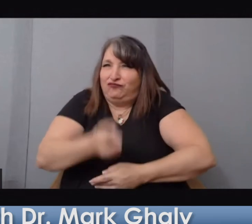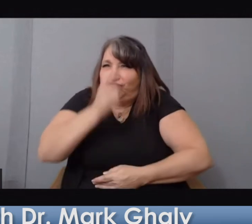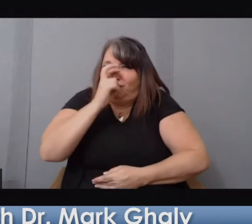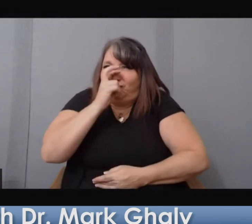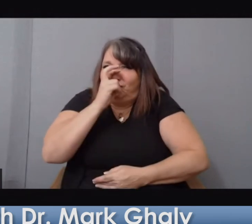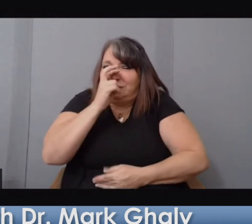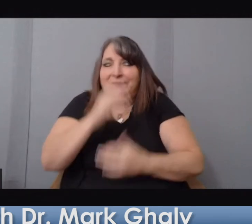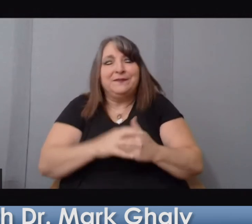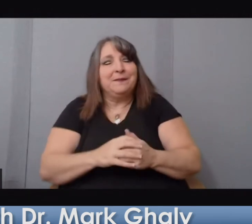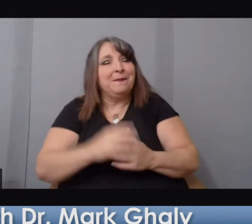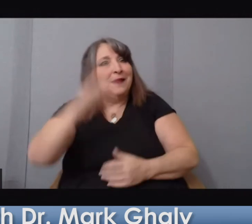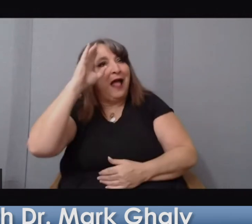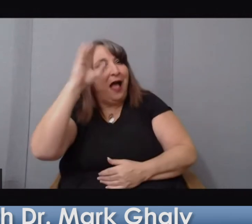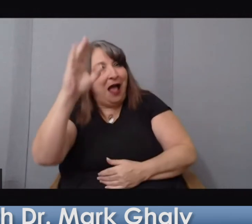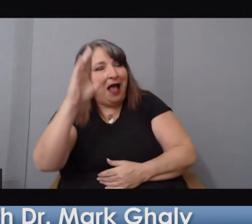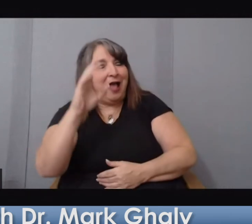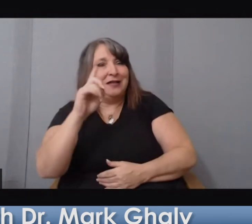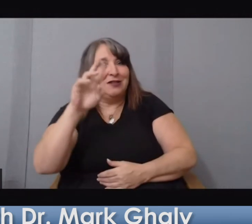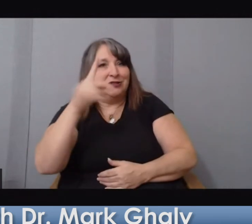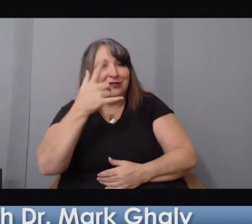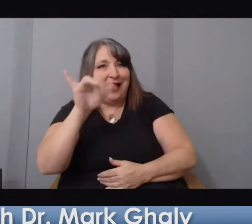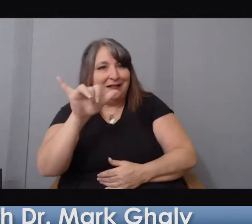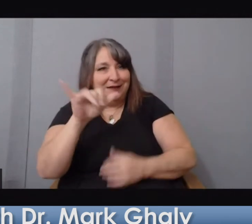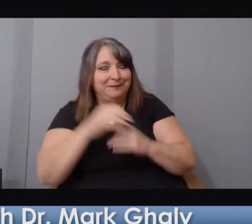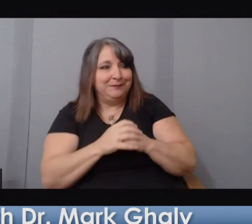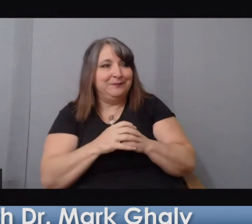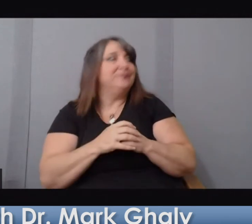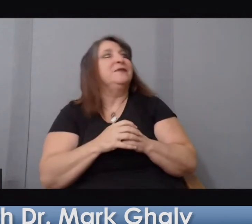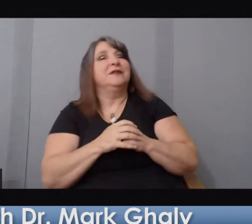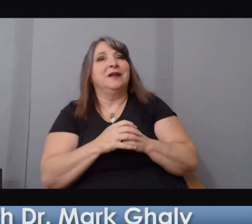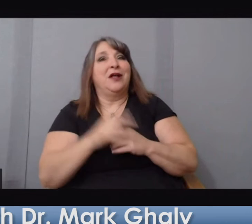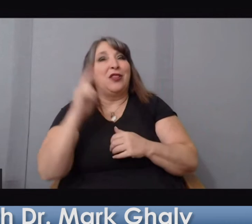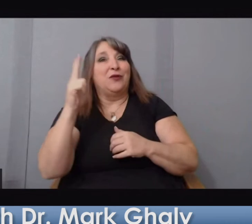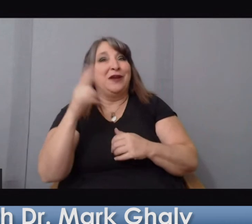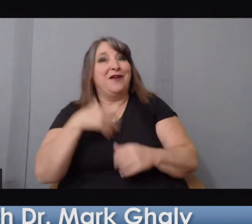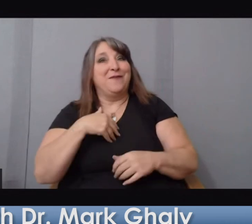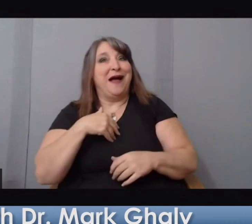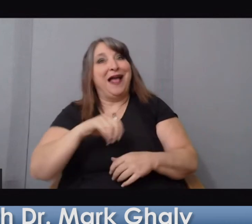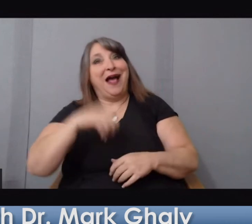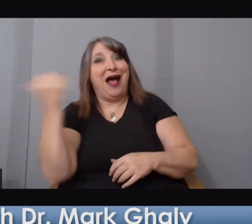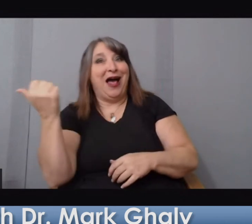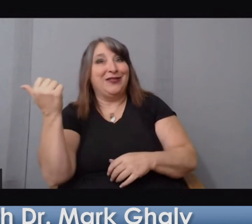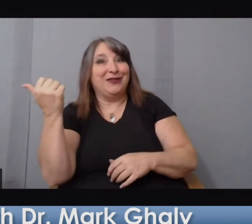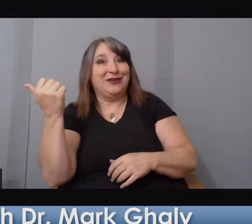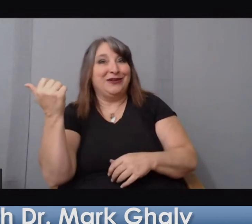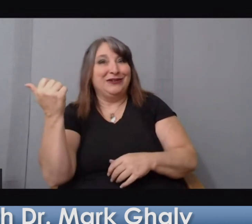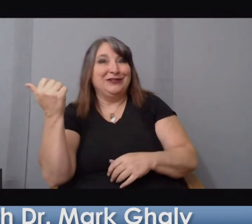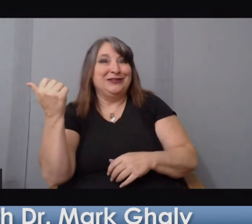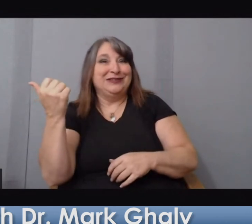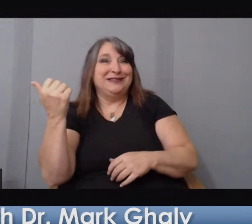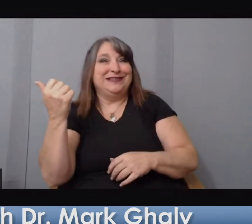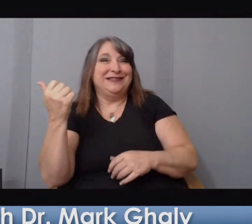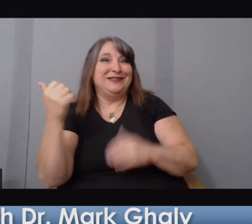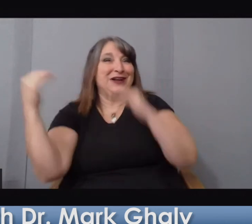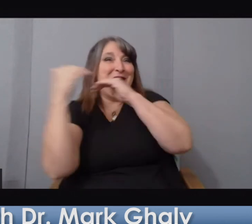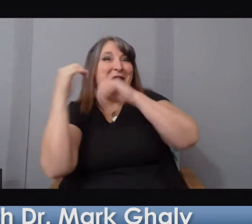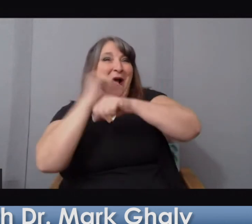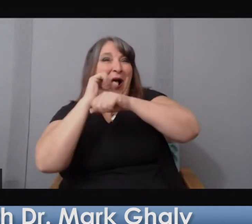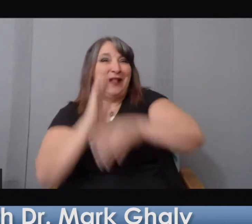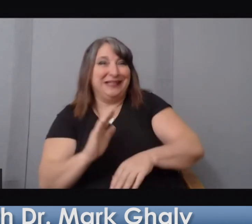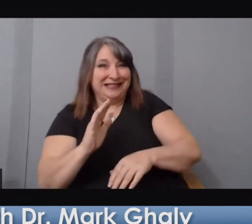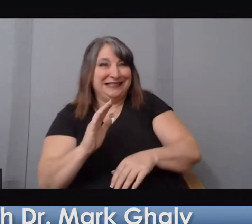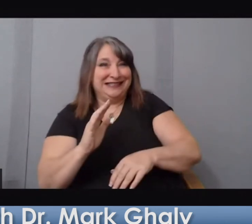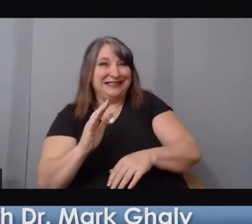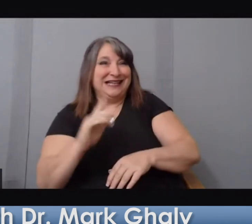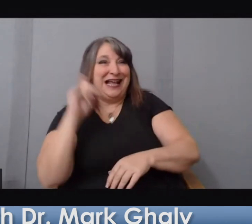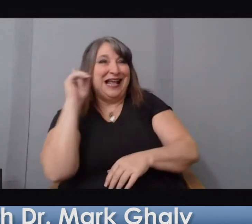Hi, Dr. Ghaly. About three of my colleagues answered all my questions, so I'm going to take this in a different direction. In the last